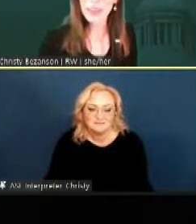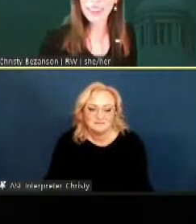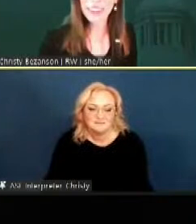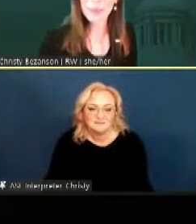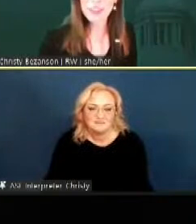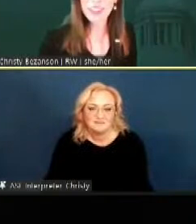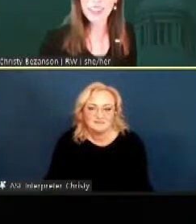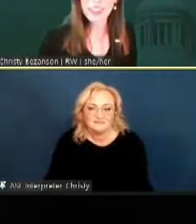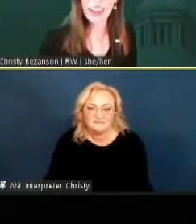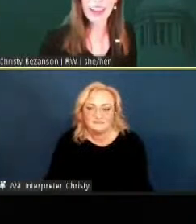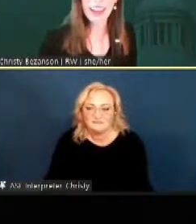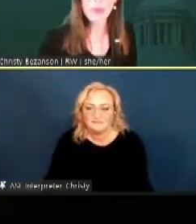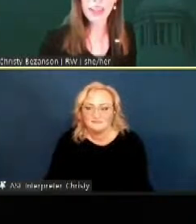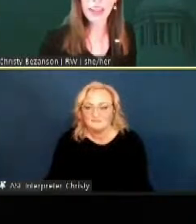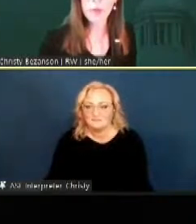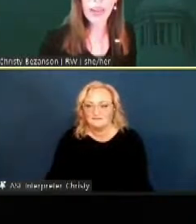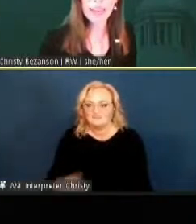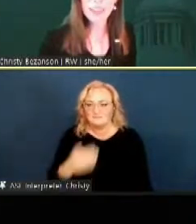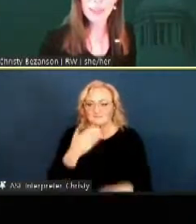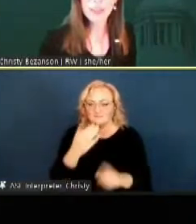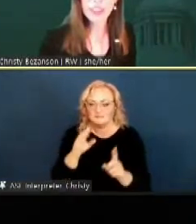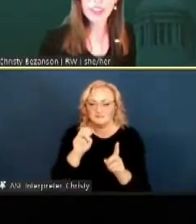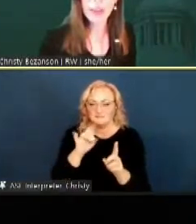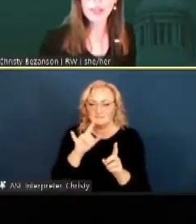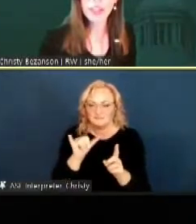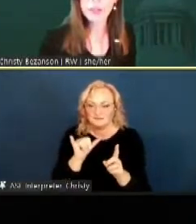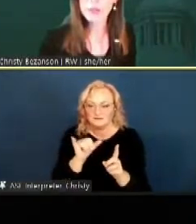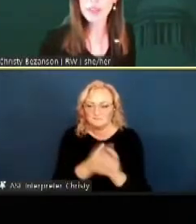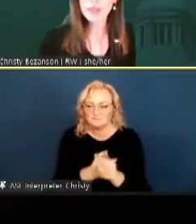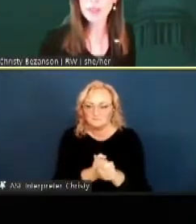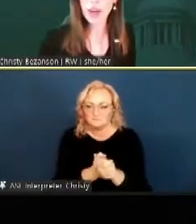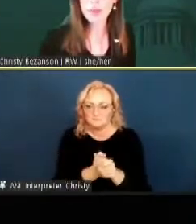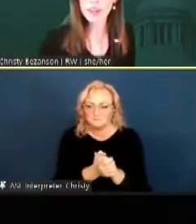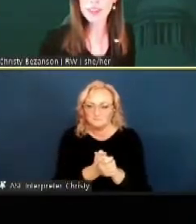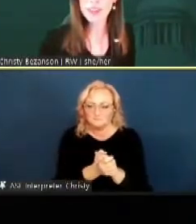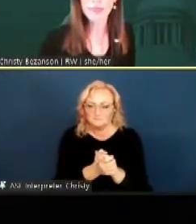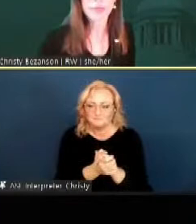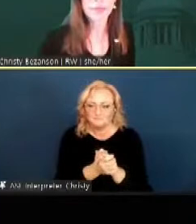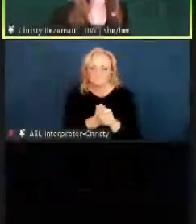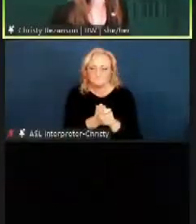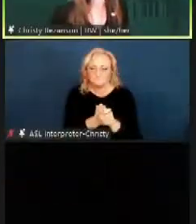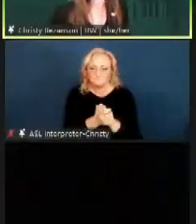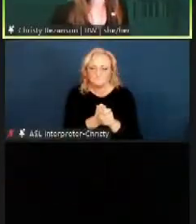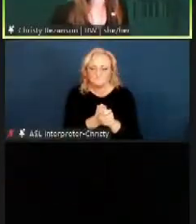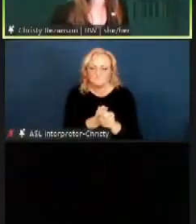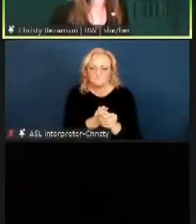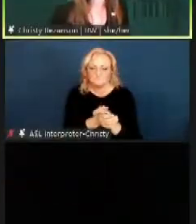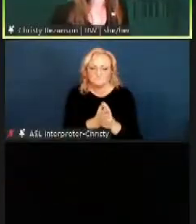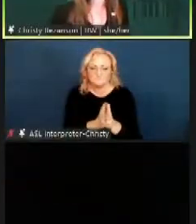Thank you, Melody. I appreciate your time. And I will pass it over to Emily Grossman from Commerce.